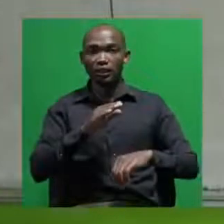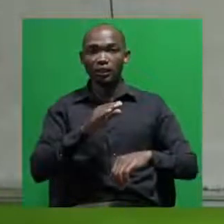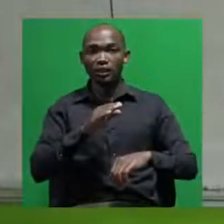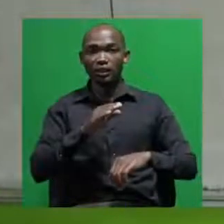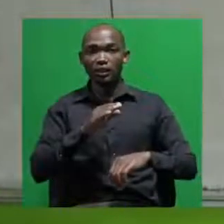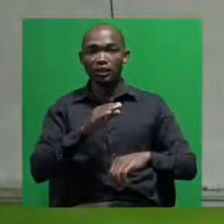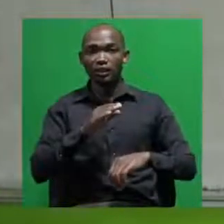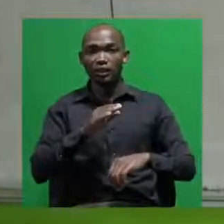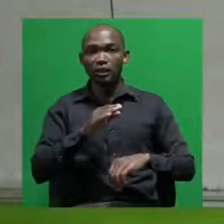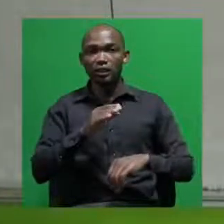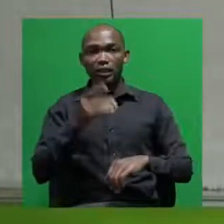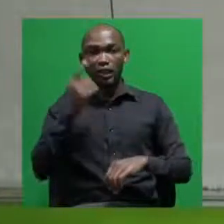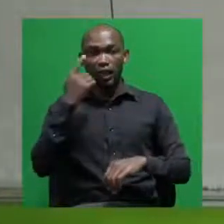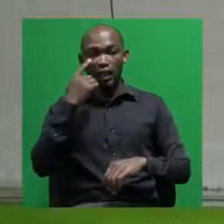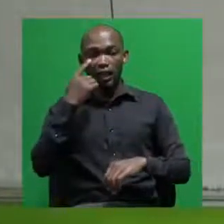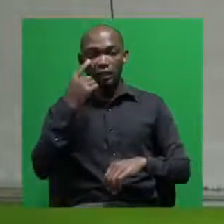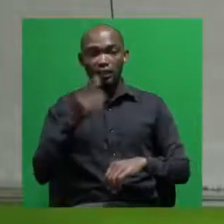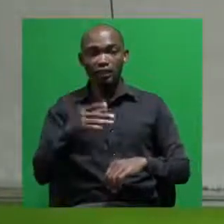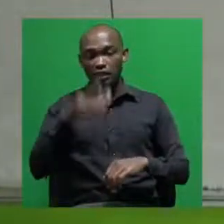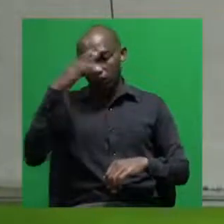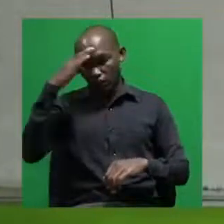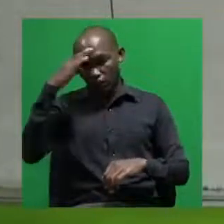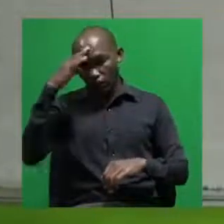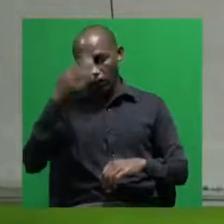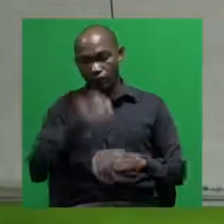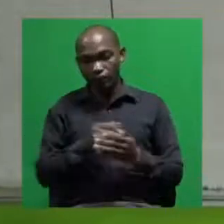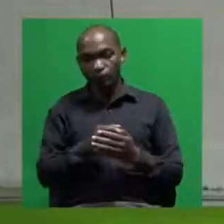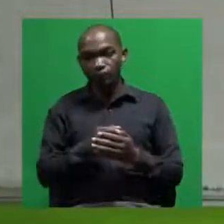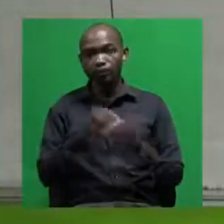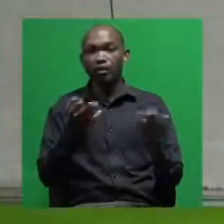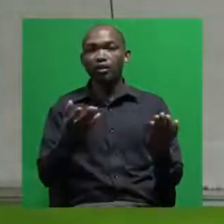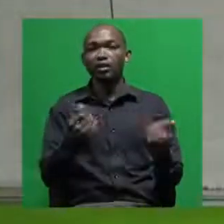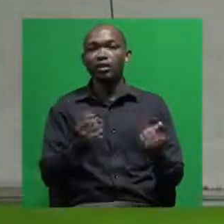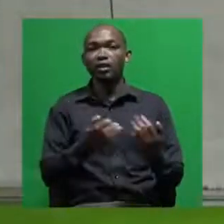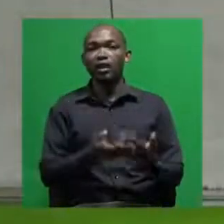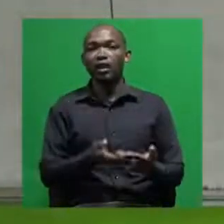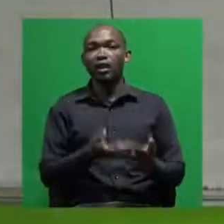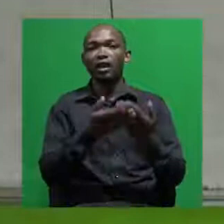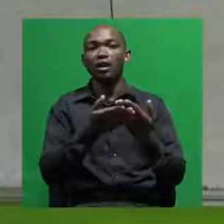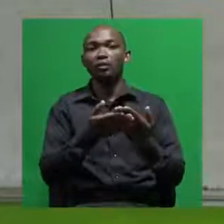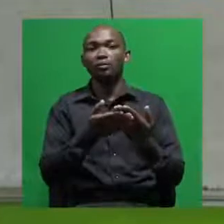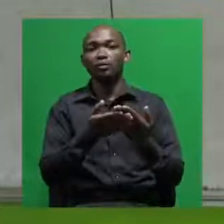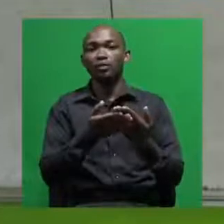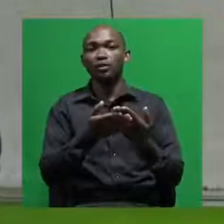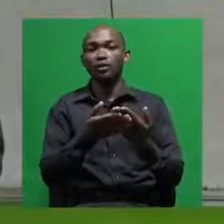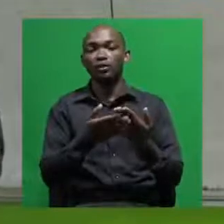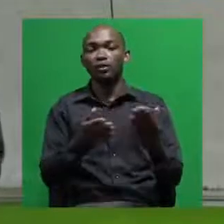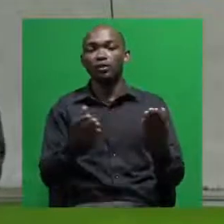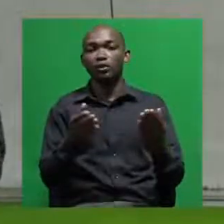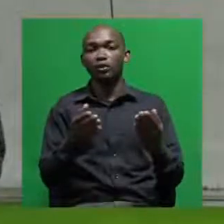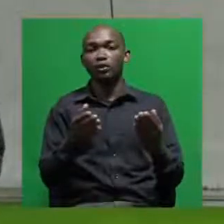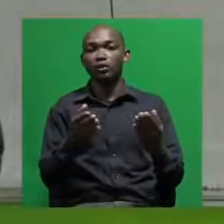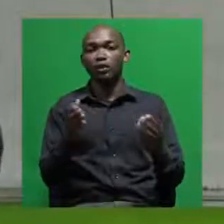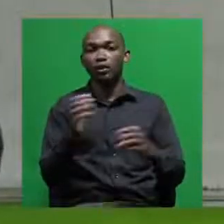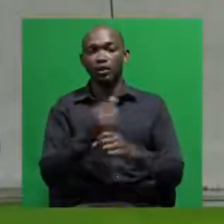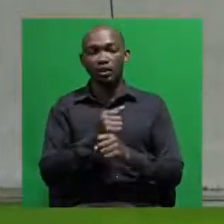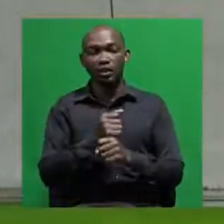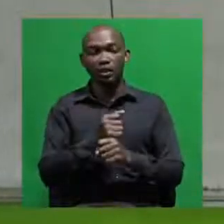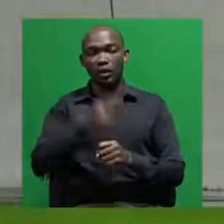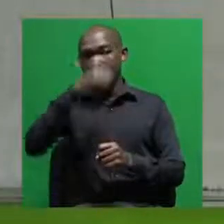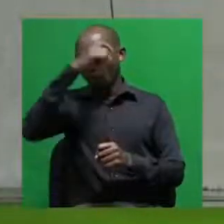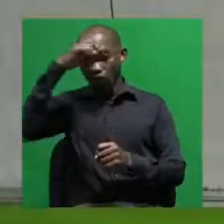we can have the hot object like hot water, or if a